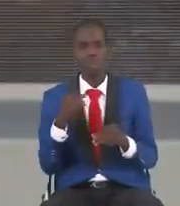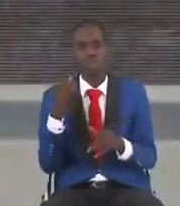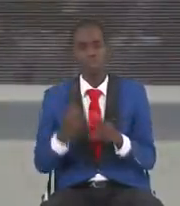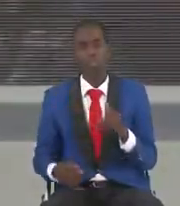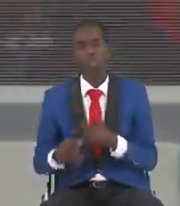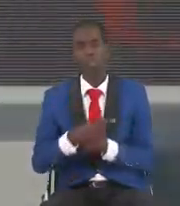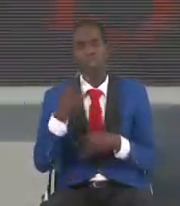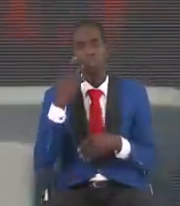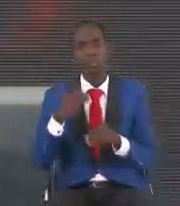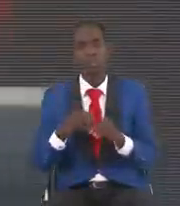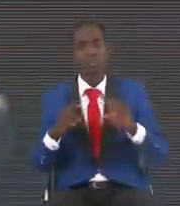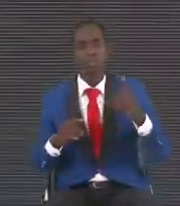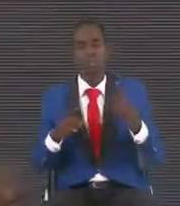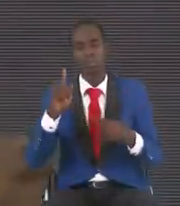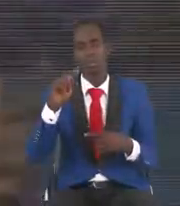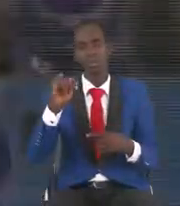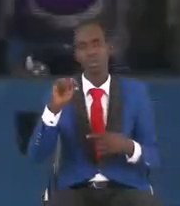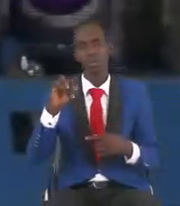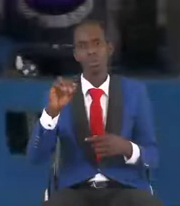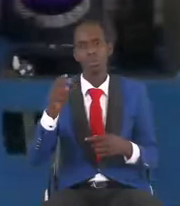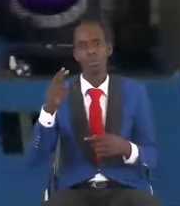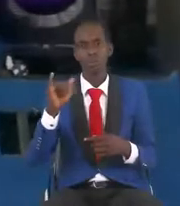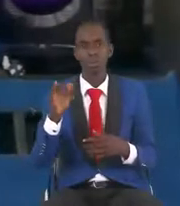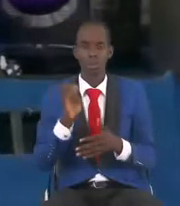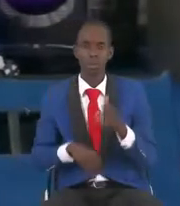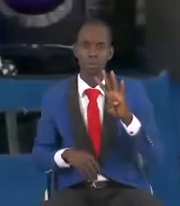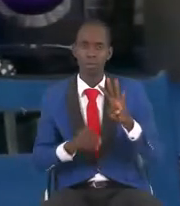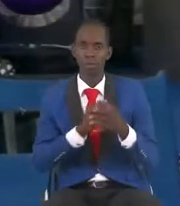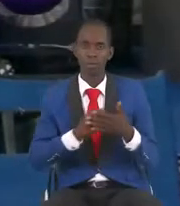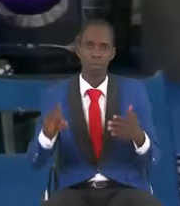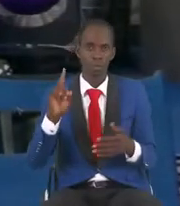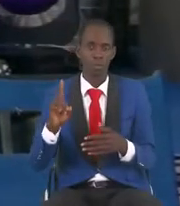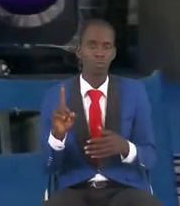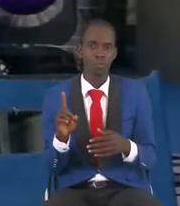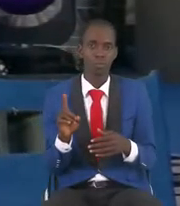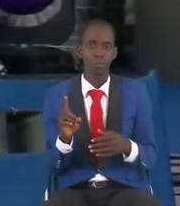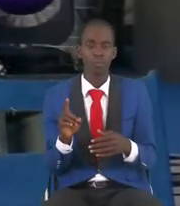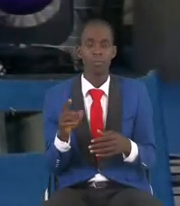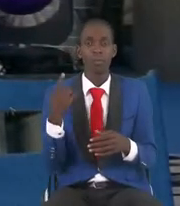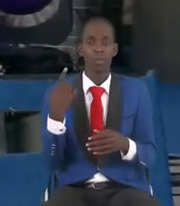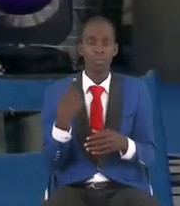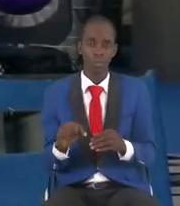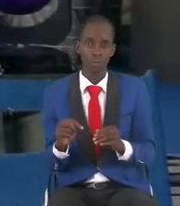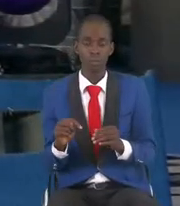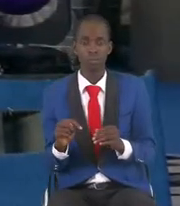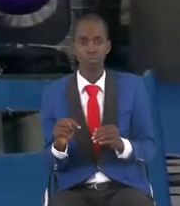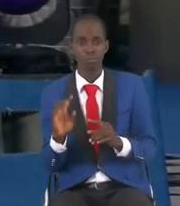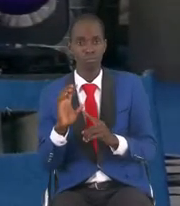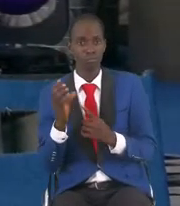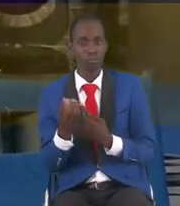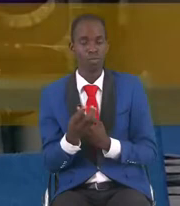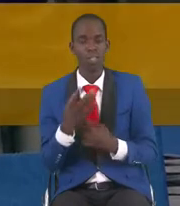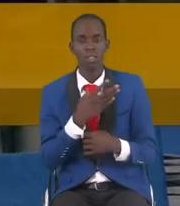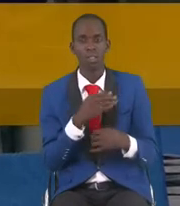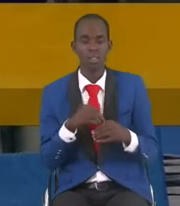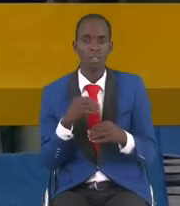Timothy chapter 4 verse 1. The condition and the situation in the last days. Now